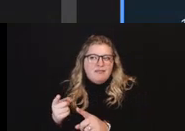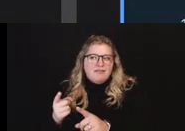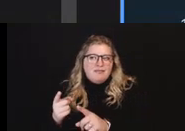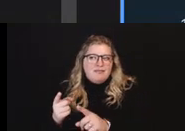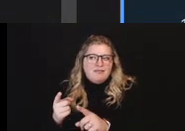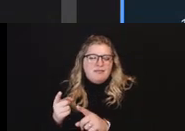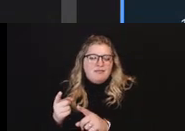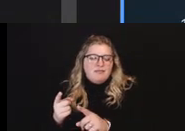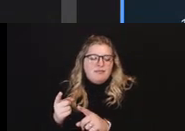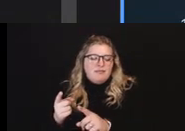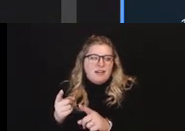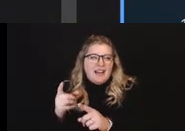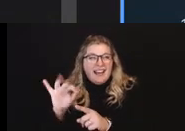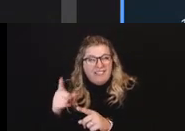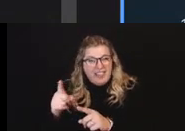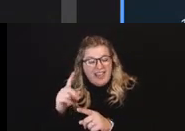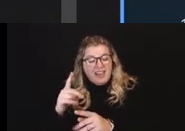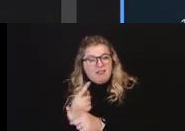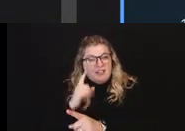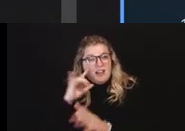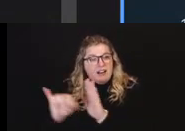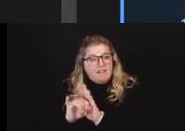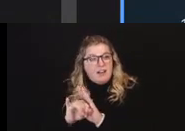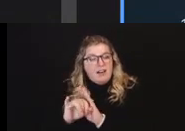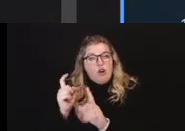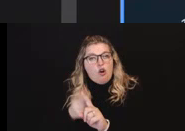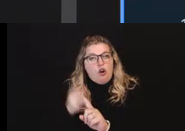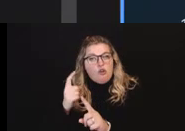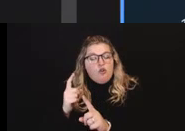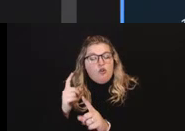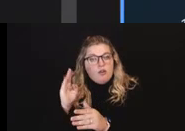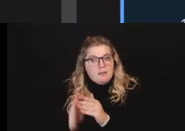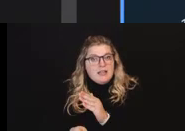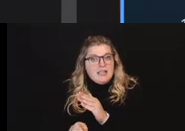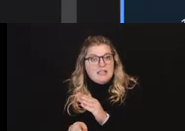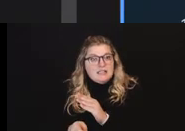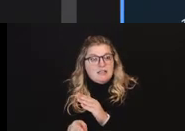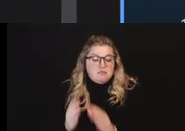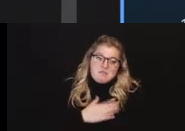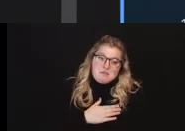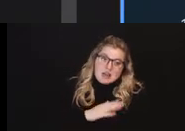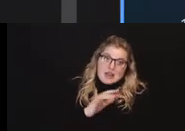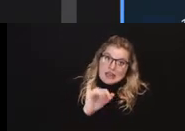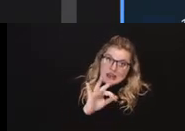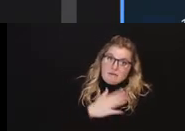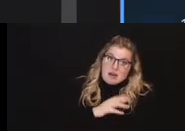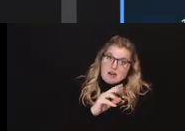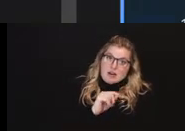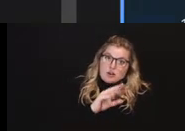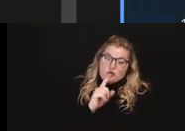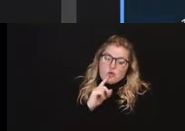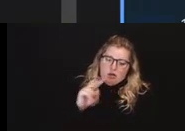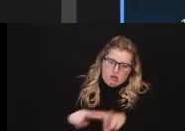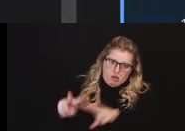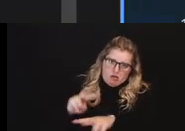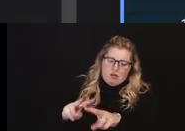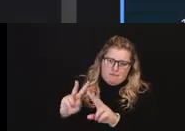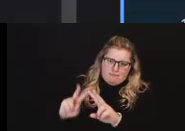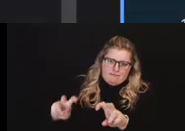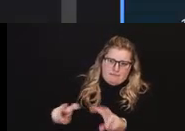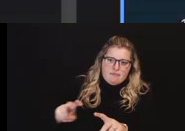correctly identified those autocomplete attributes, and if my tool was looking at them, which I think most filler tools do, it would